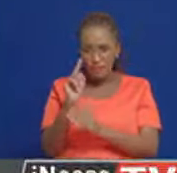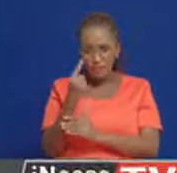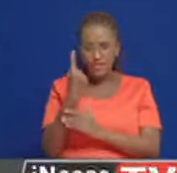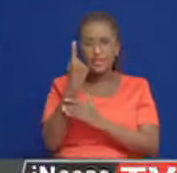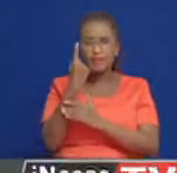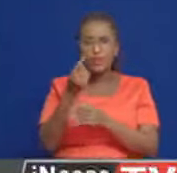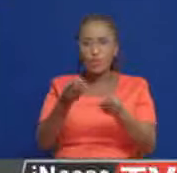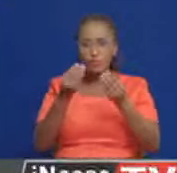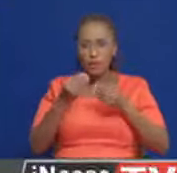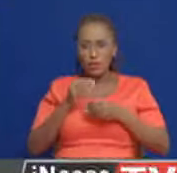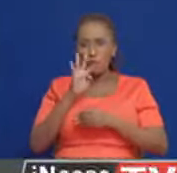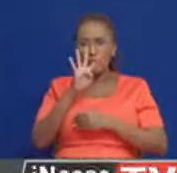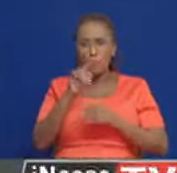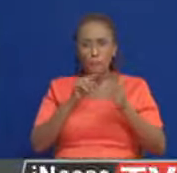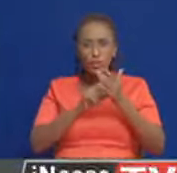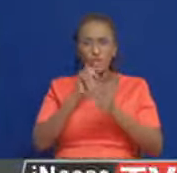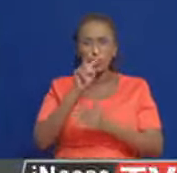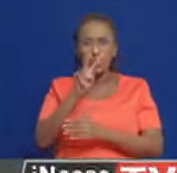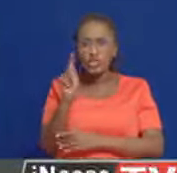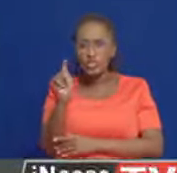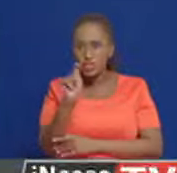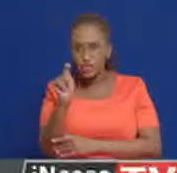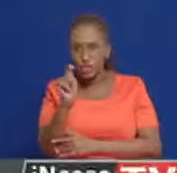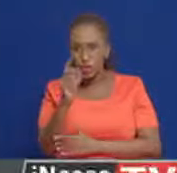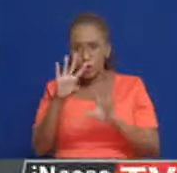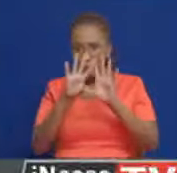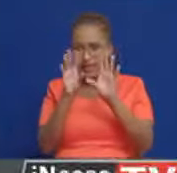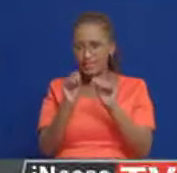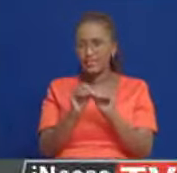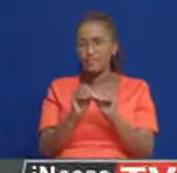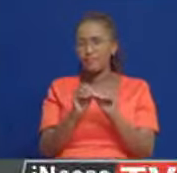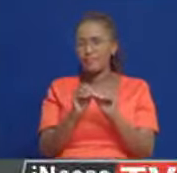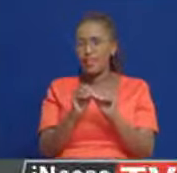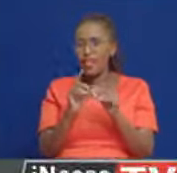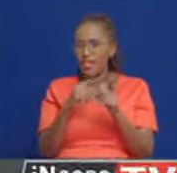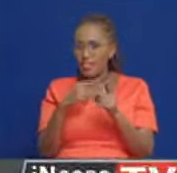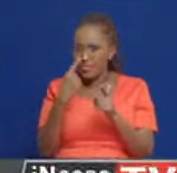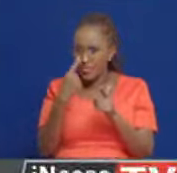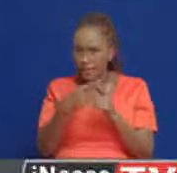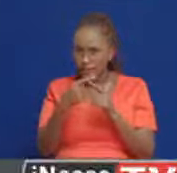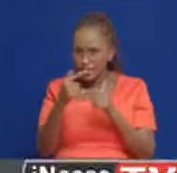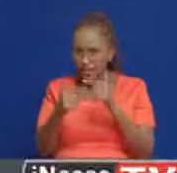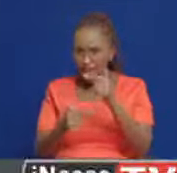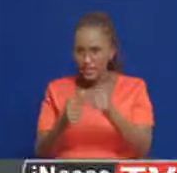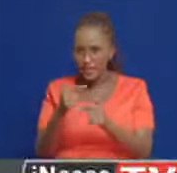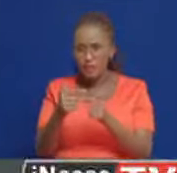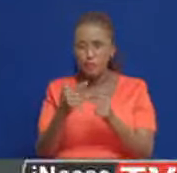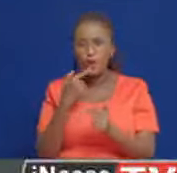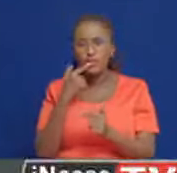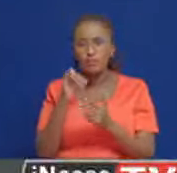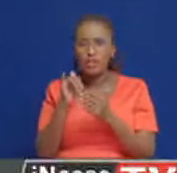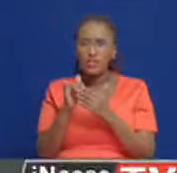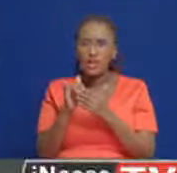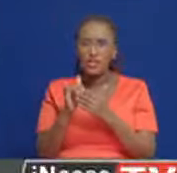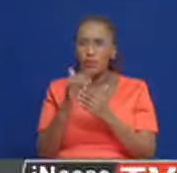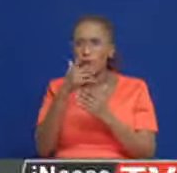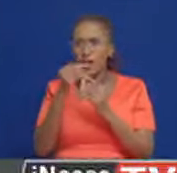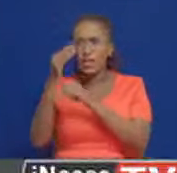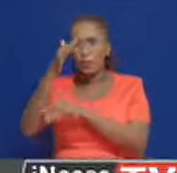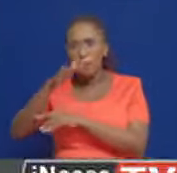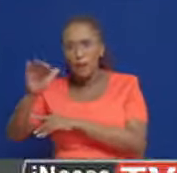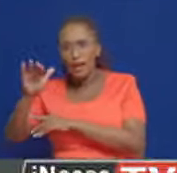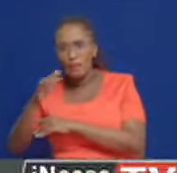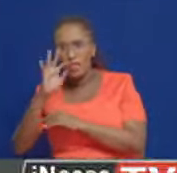figure of 4.2 trillion as the budget. Then they moved on to submit to Parliament